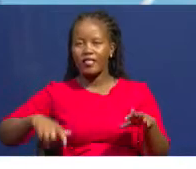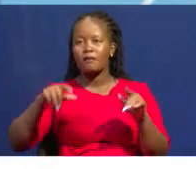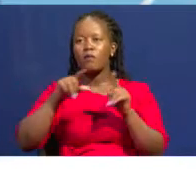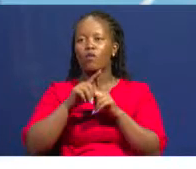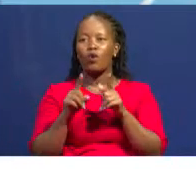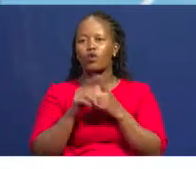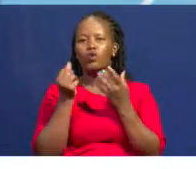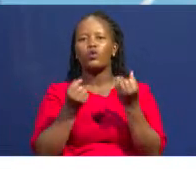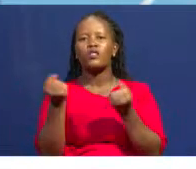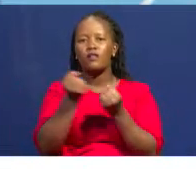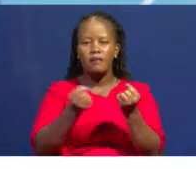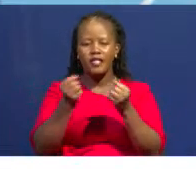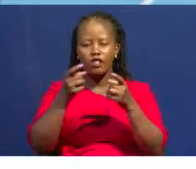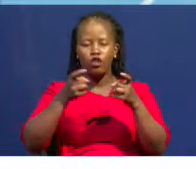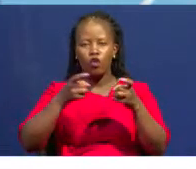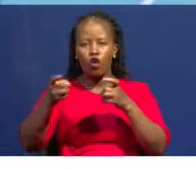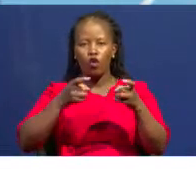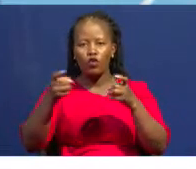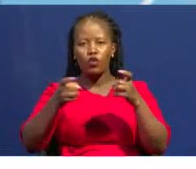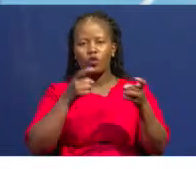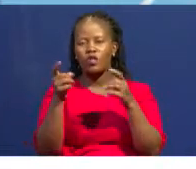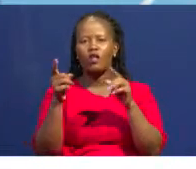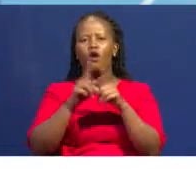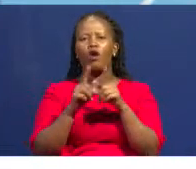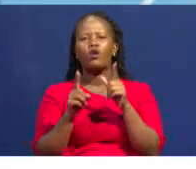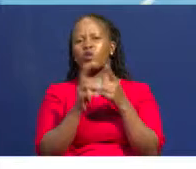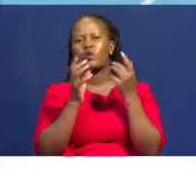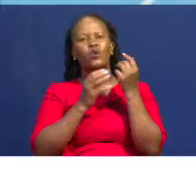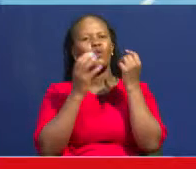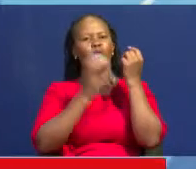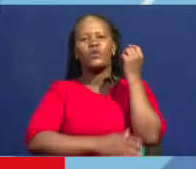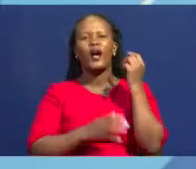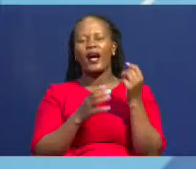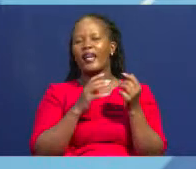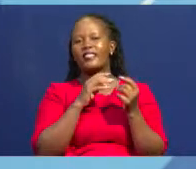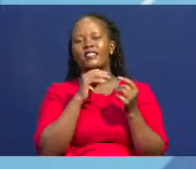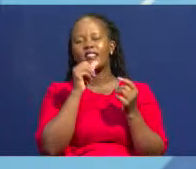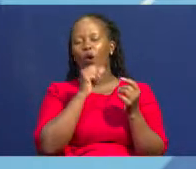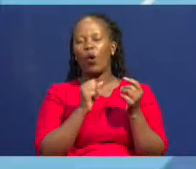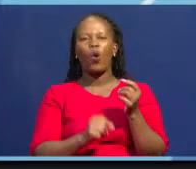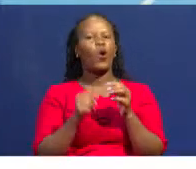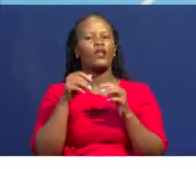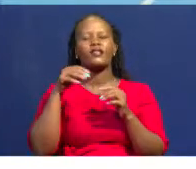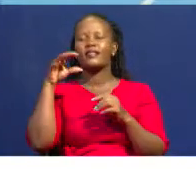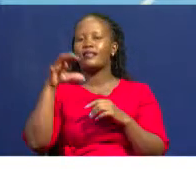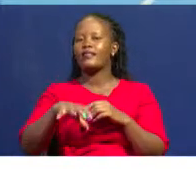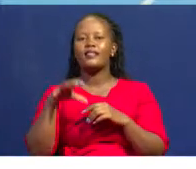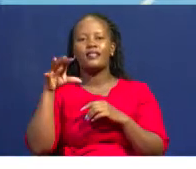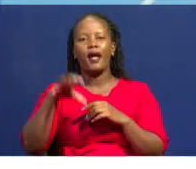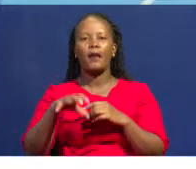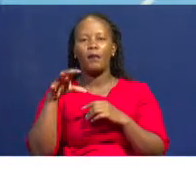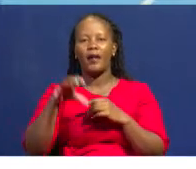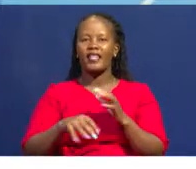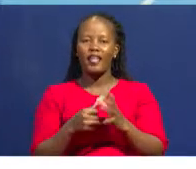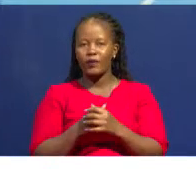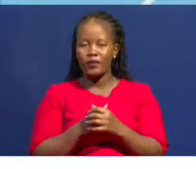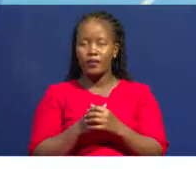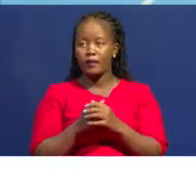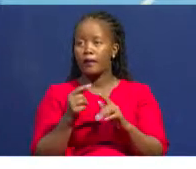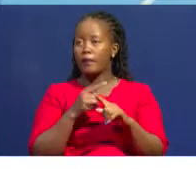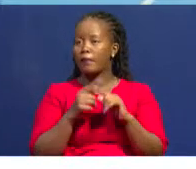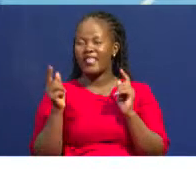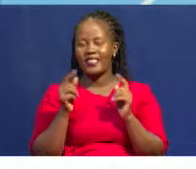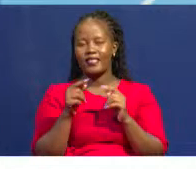looking at roadworthy vehicles and unroadworthy vehicles. Unfortunately, Matatu industry is one of those plagued by